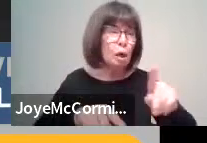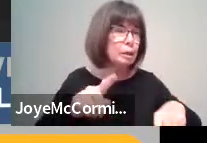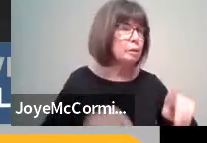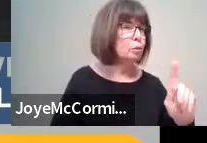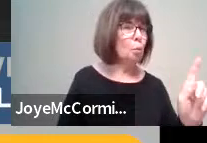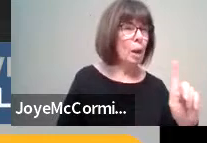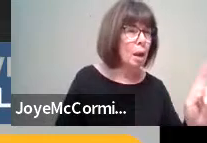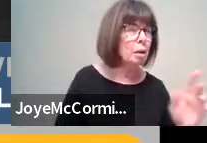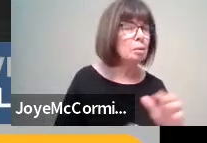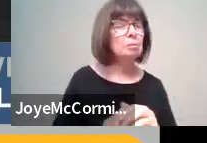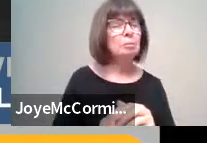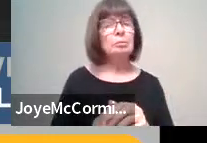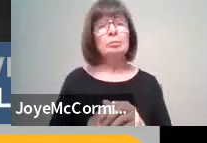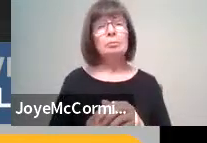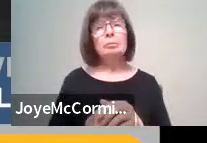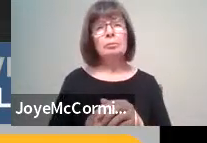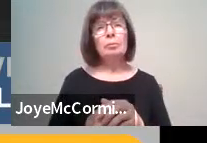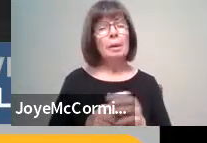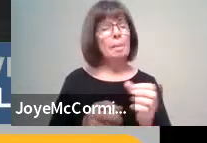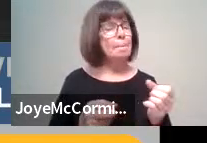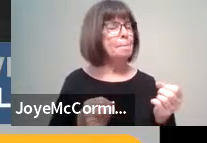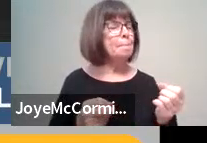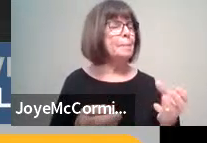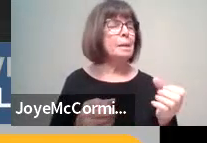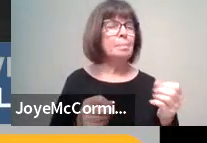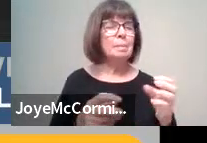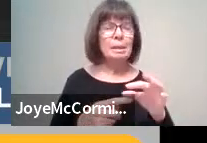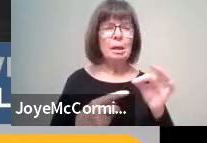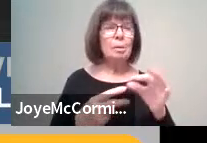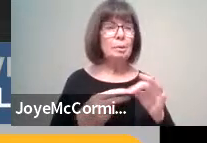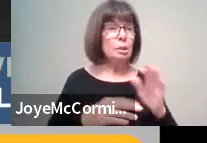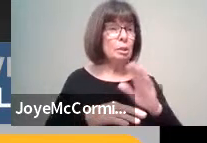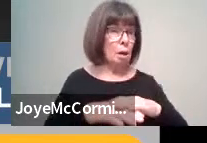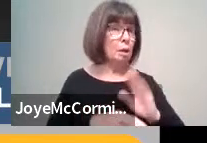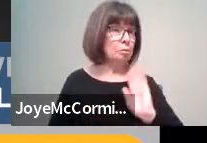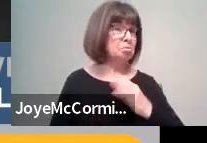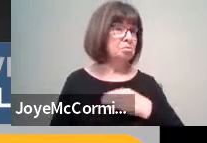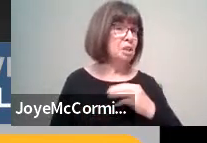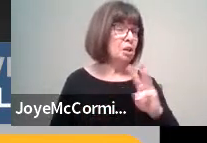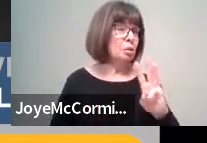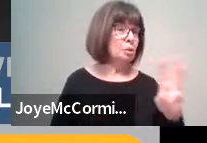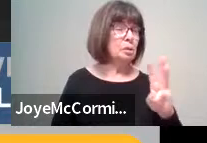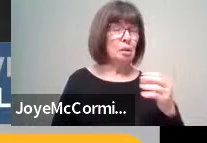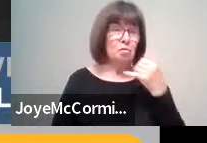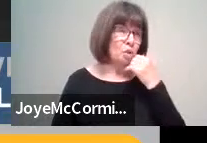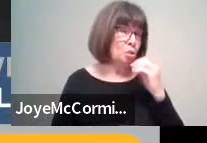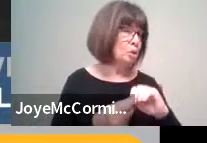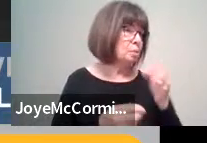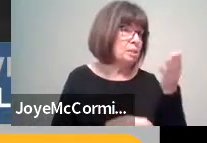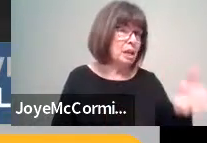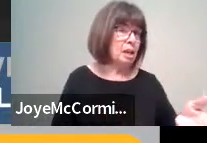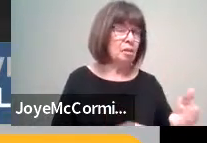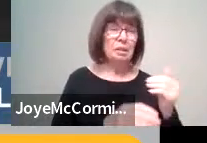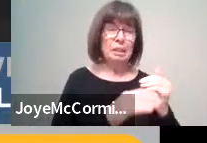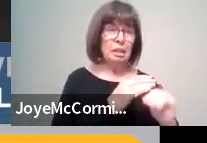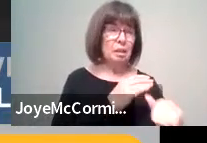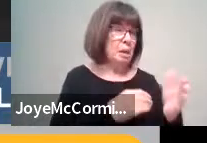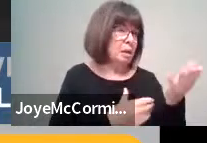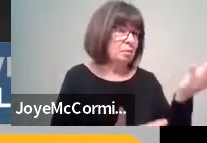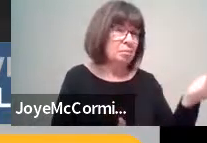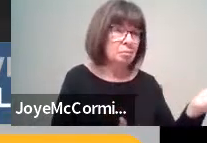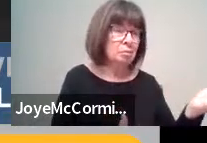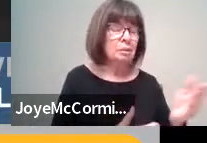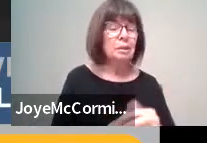get treatment? So there's lots of different options there on our website. The phone number is there, and the email is a good way for us